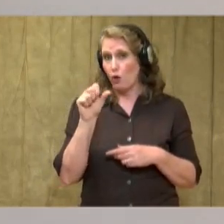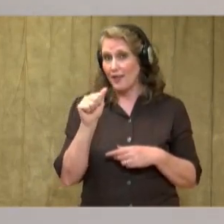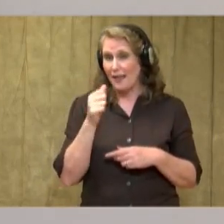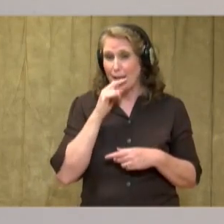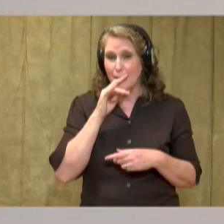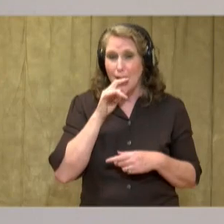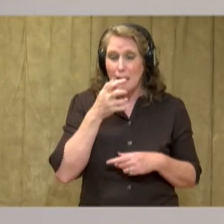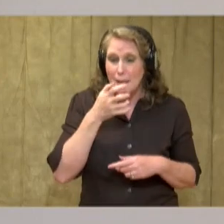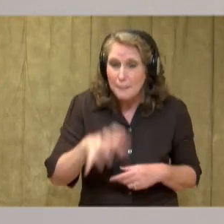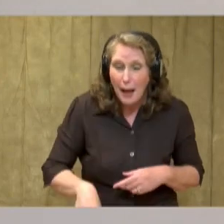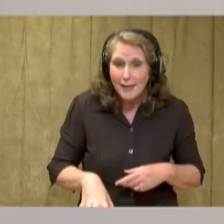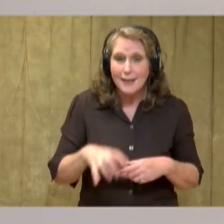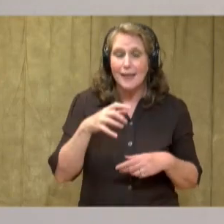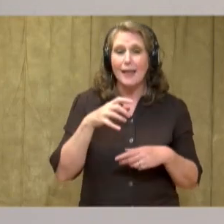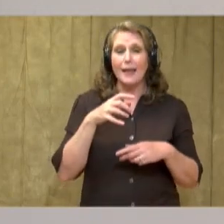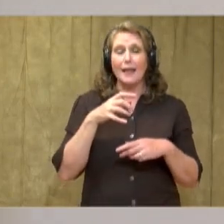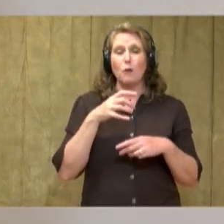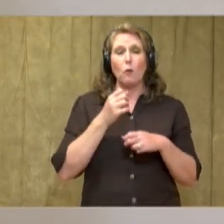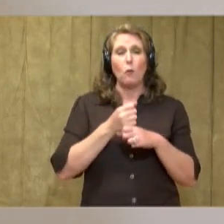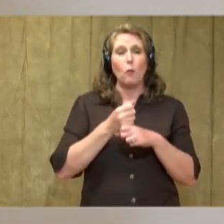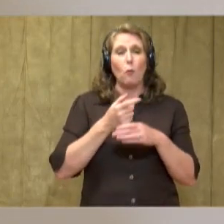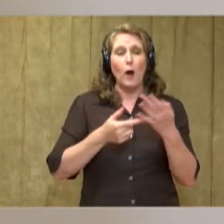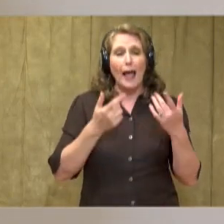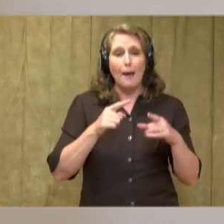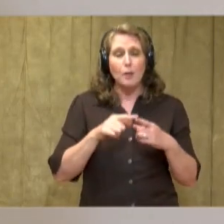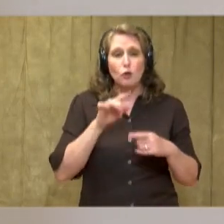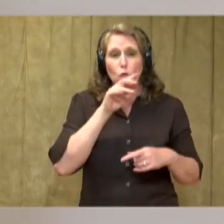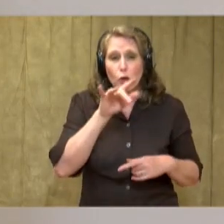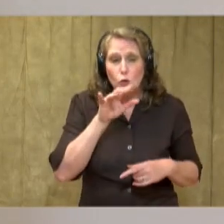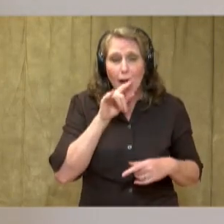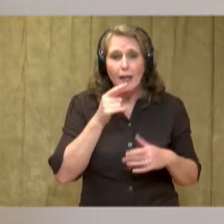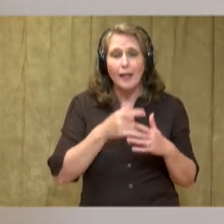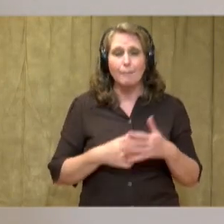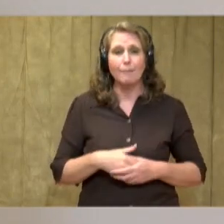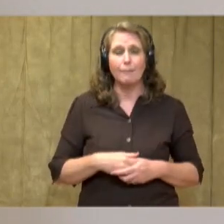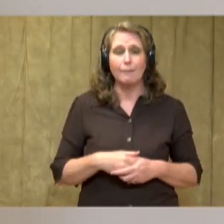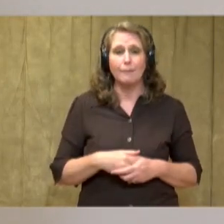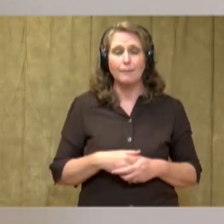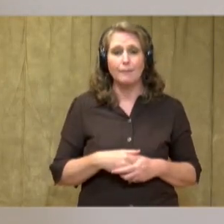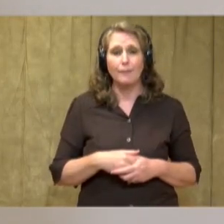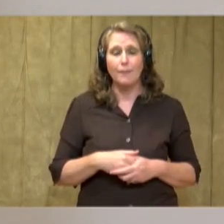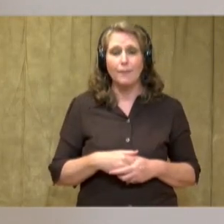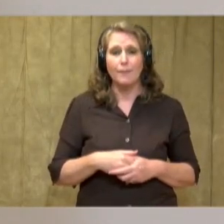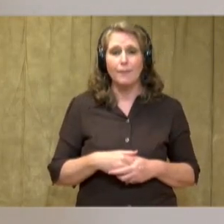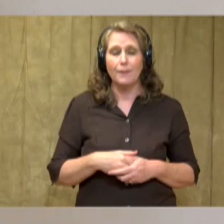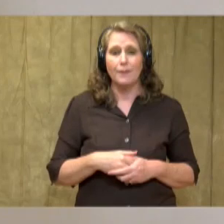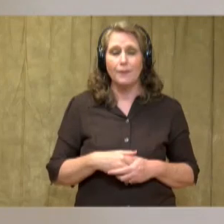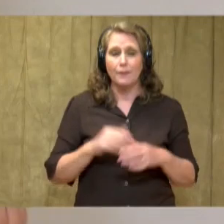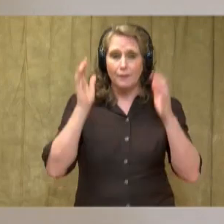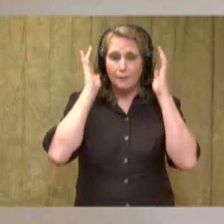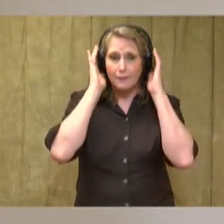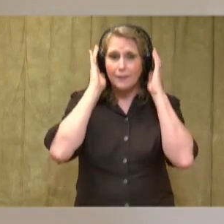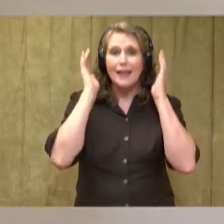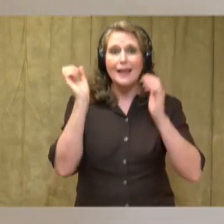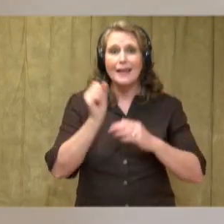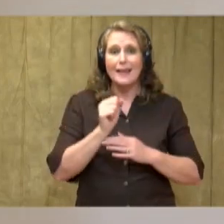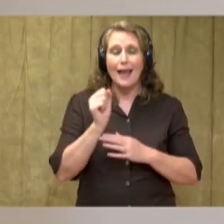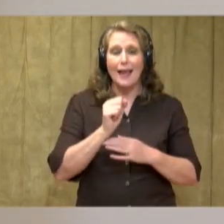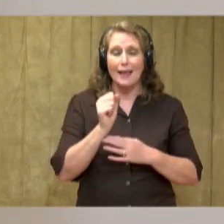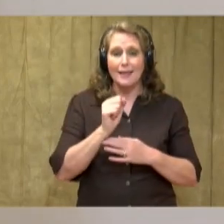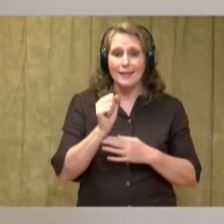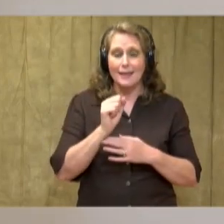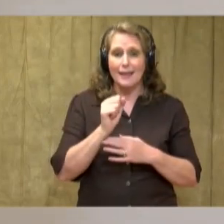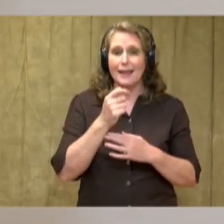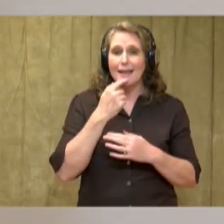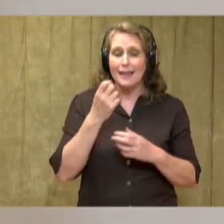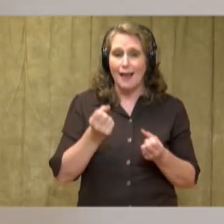What happens to dragons when they eat spicy salsa? What did it say? Yes. Okay, it